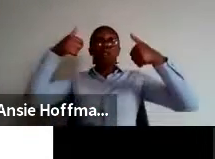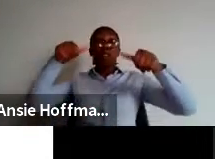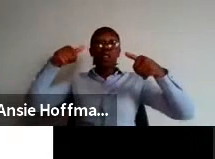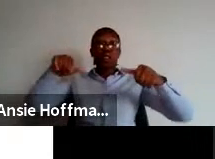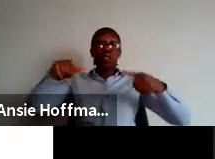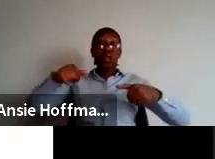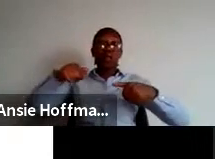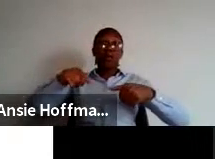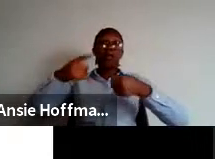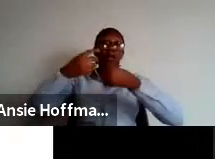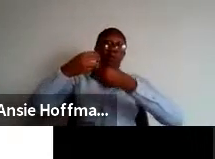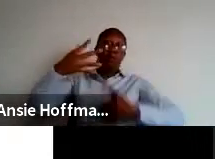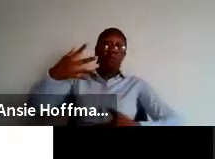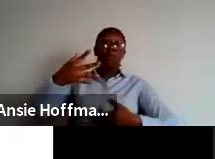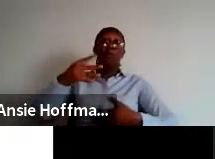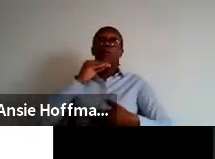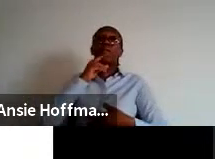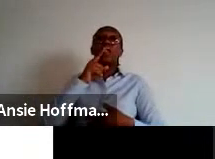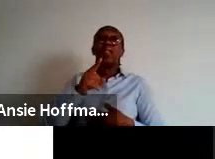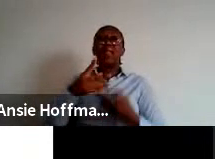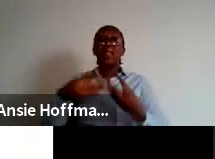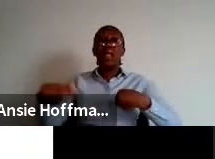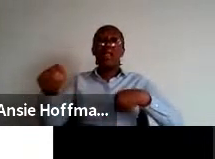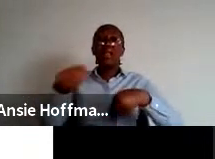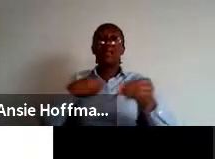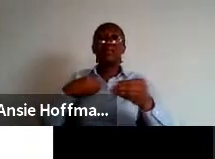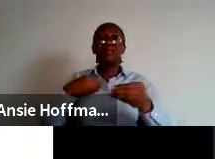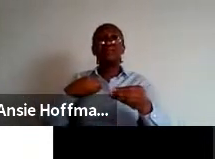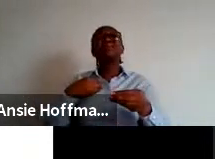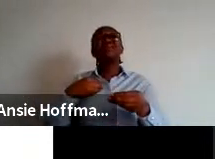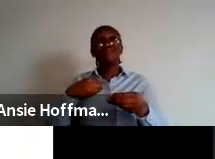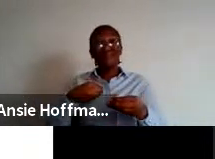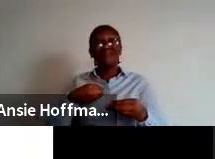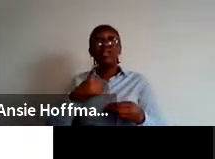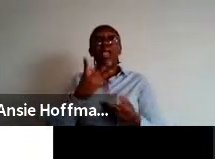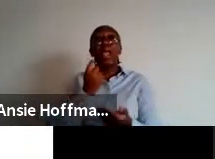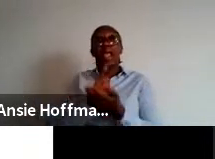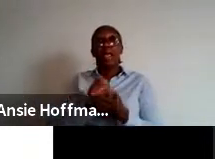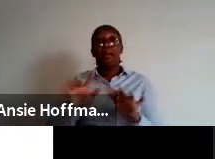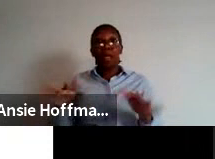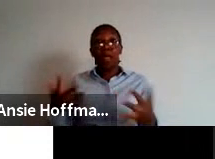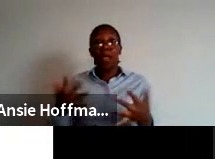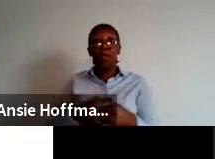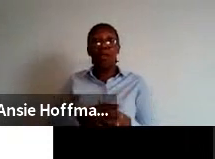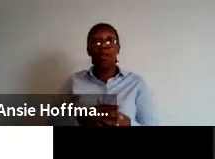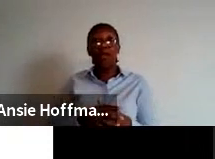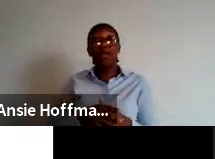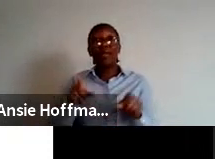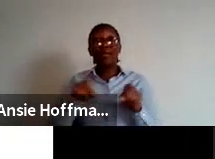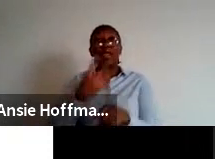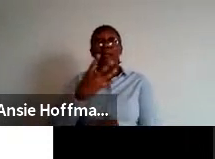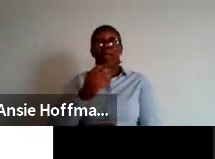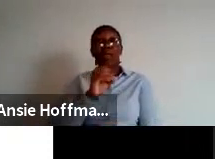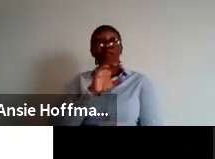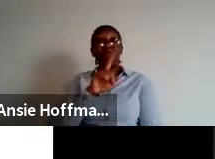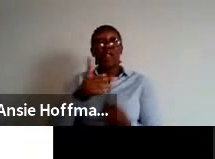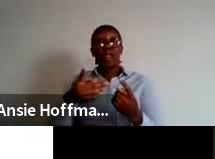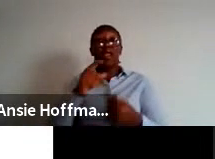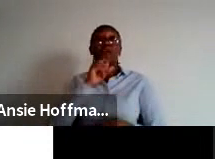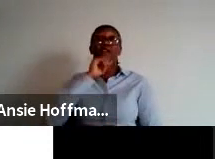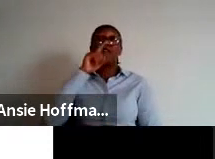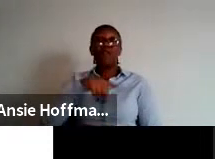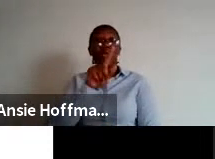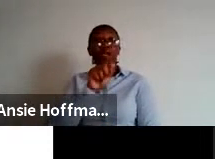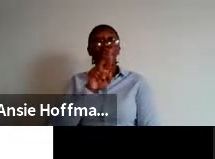of what actually constitutes illicit trade. The first one is the issue of illicit trafficking.